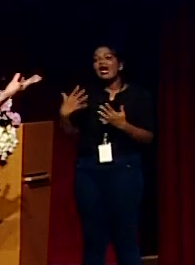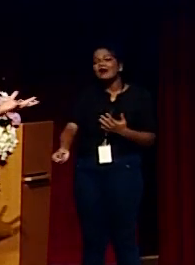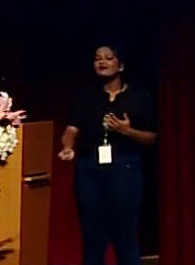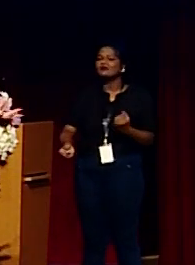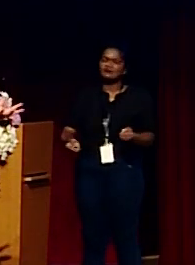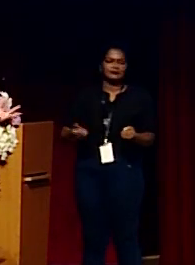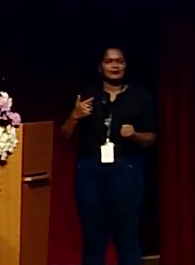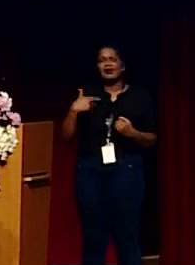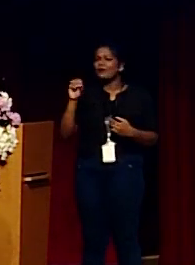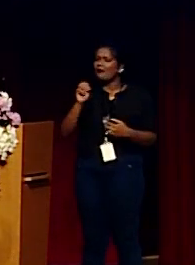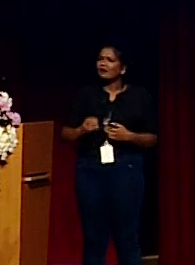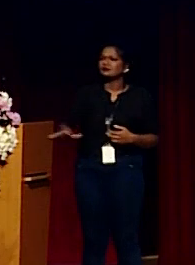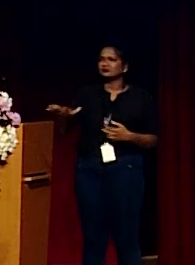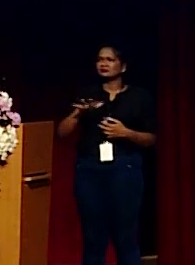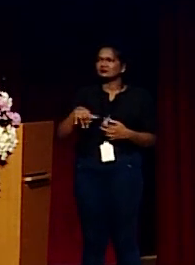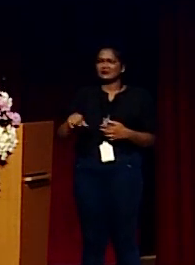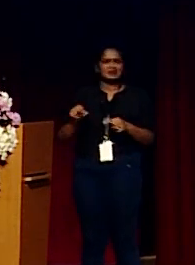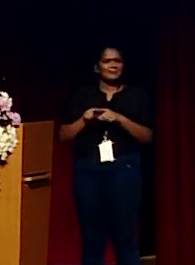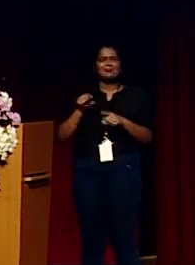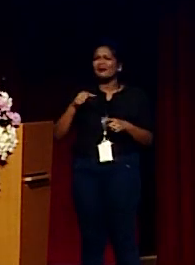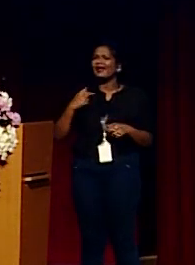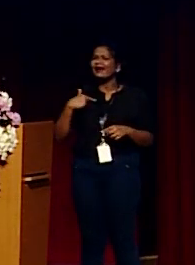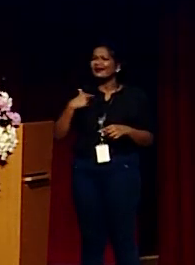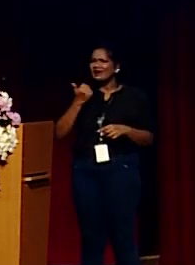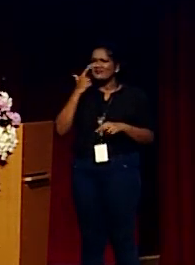this happens automatically. And there's nothing